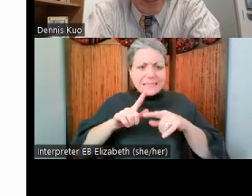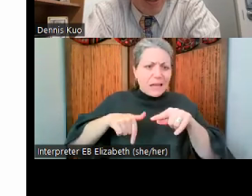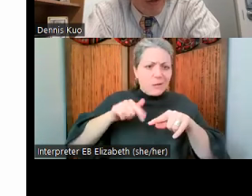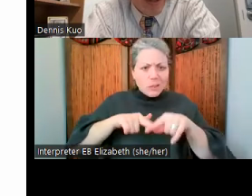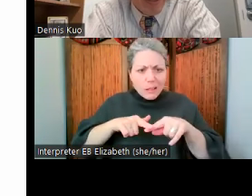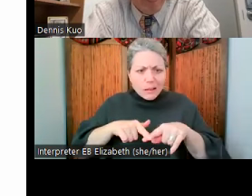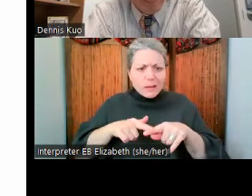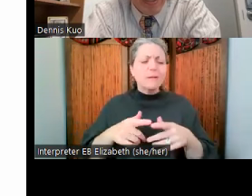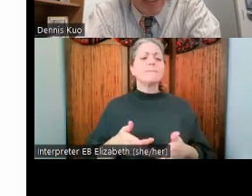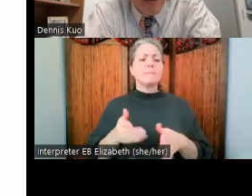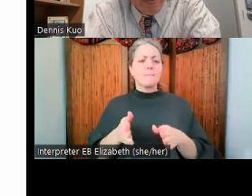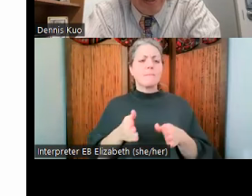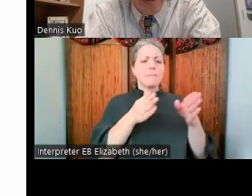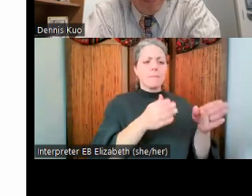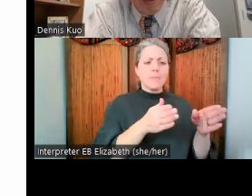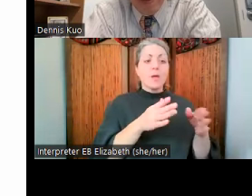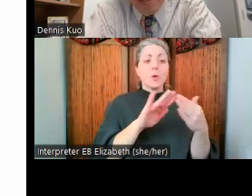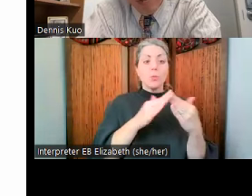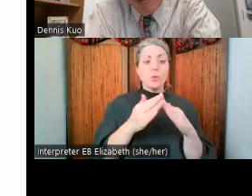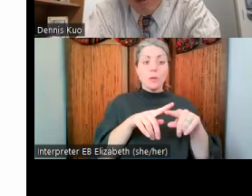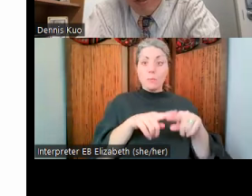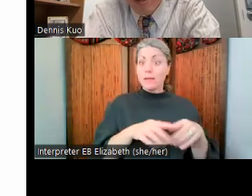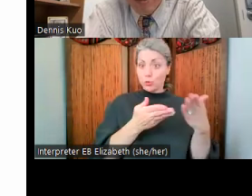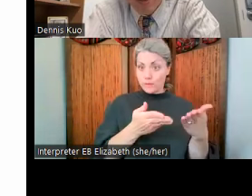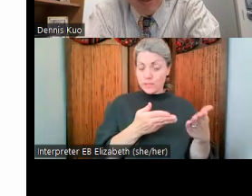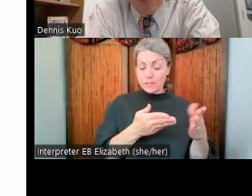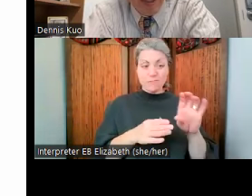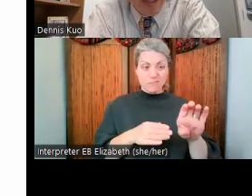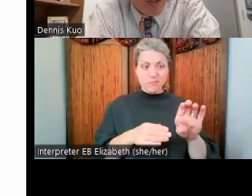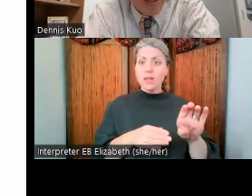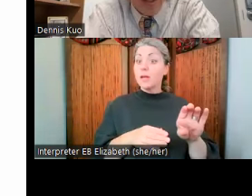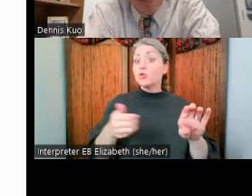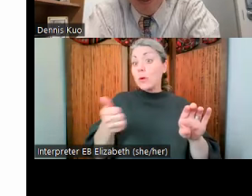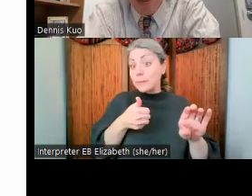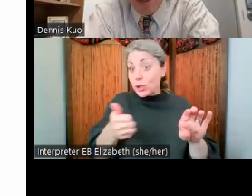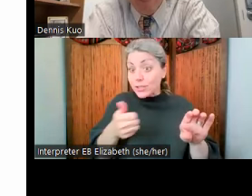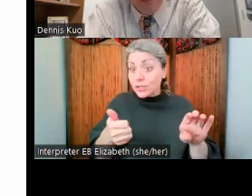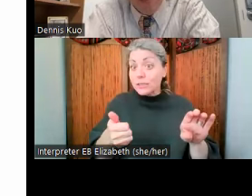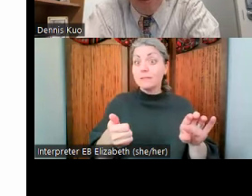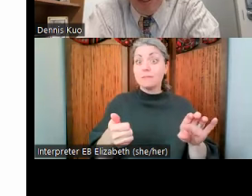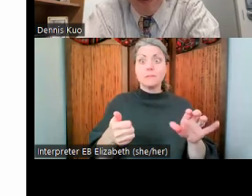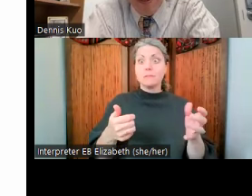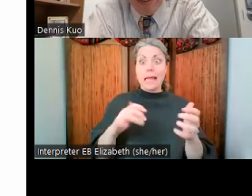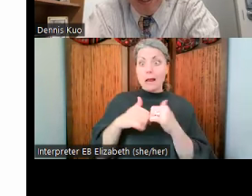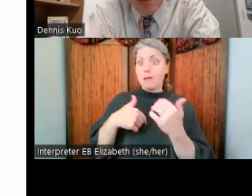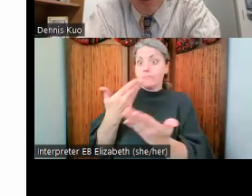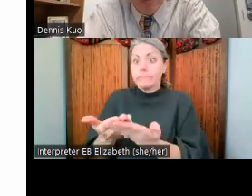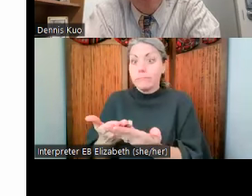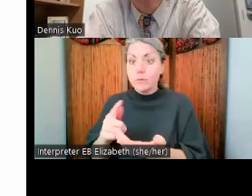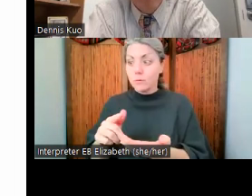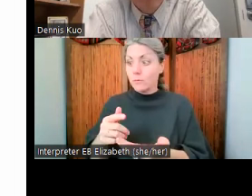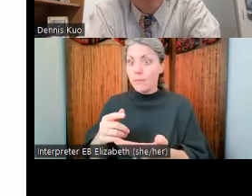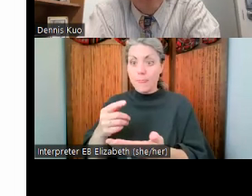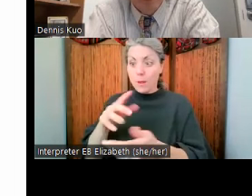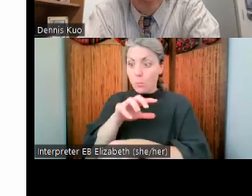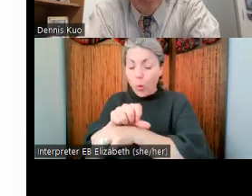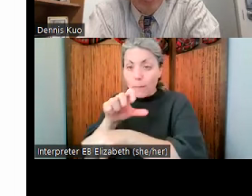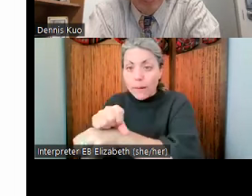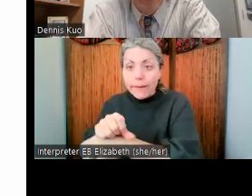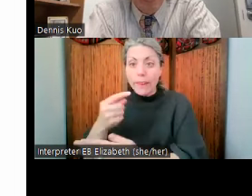Community-based services, in particular, that community-based services such as transportation and therapies are available so that families can utilize them